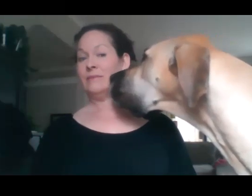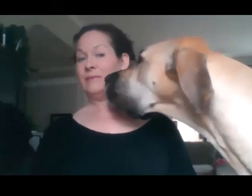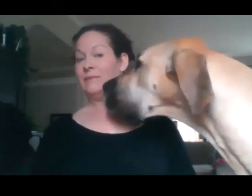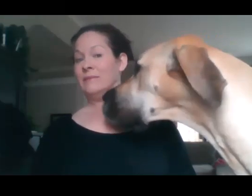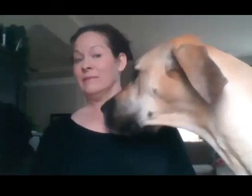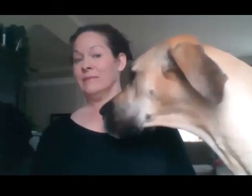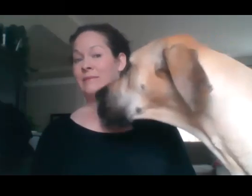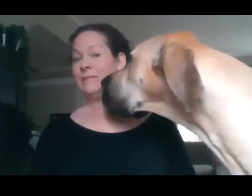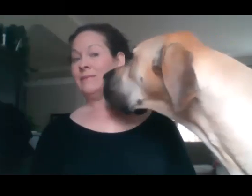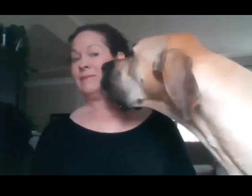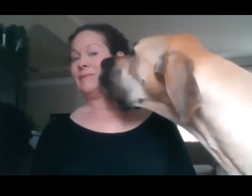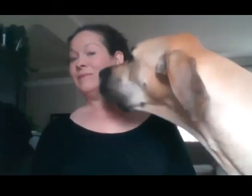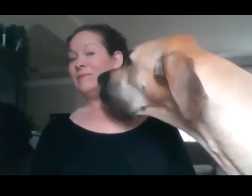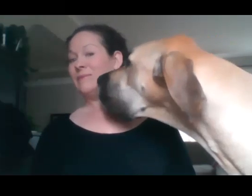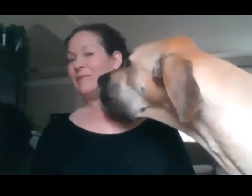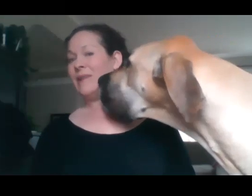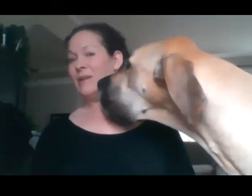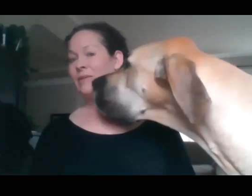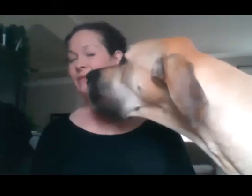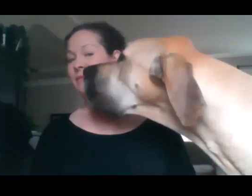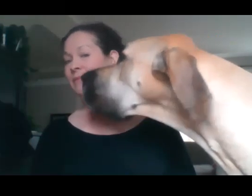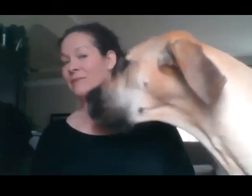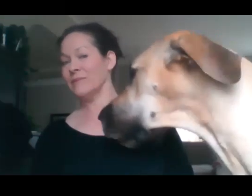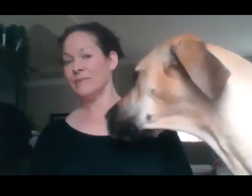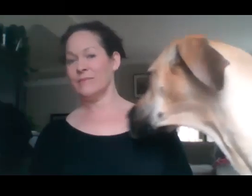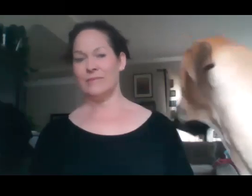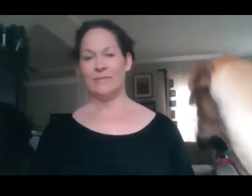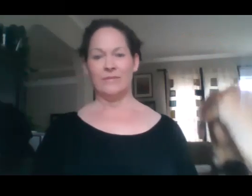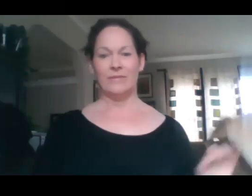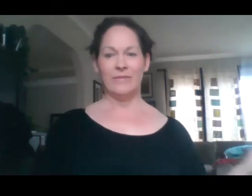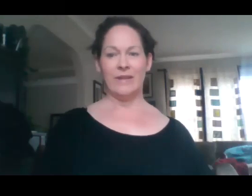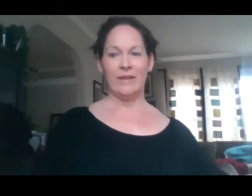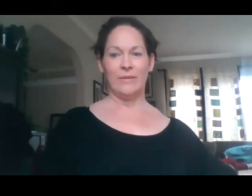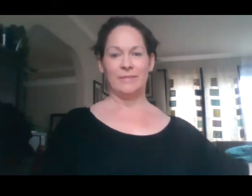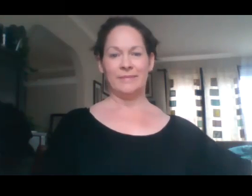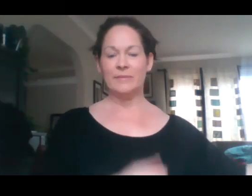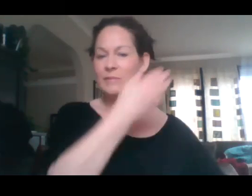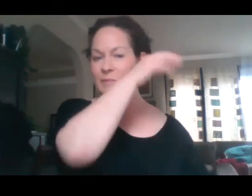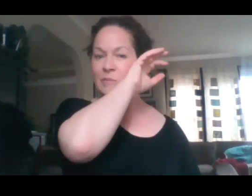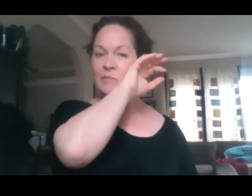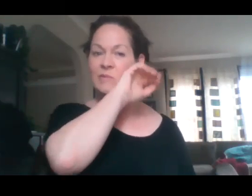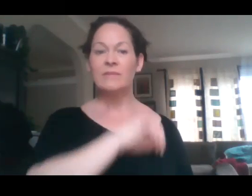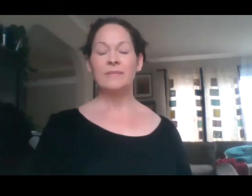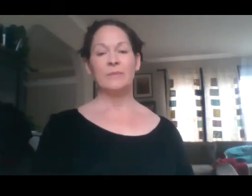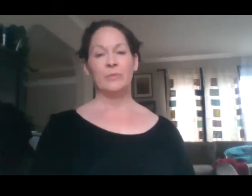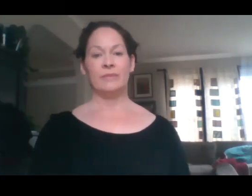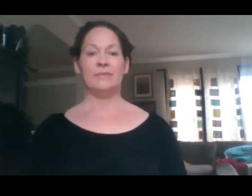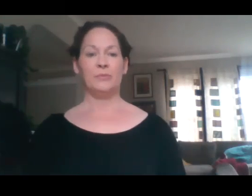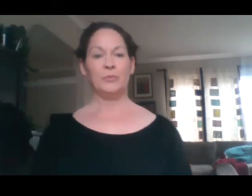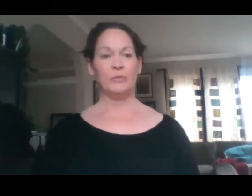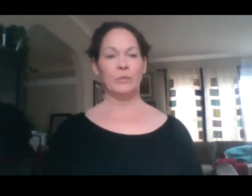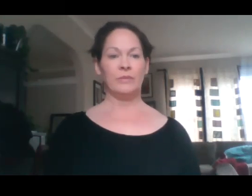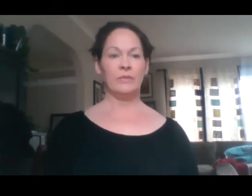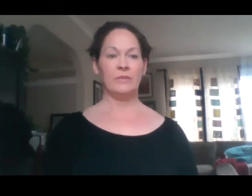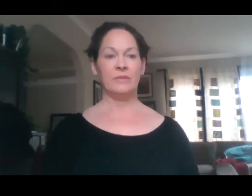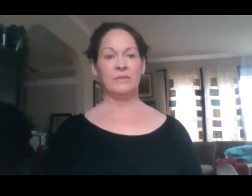And the range value, the elements of the range, can't equal 1. That's what we're going to get out of this. Okay? And so we know